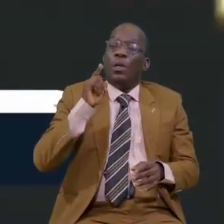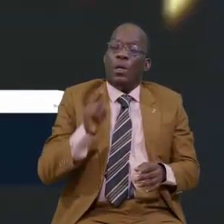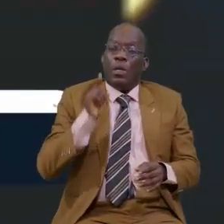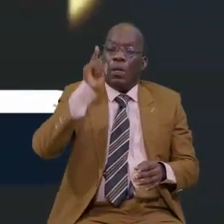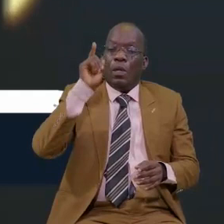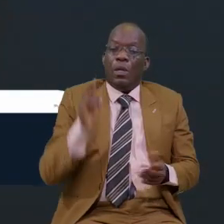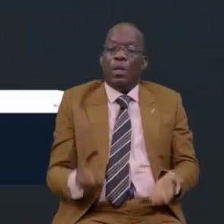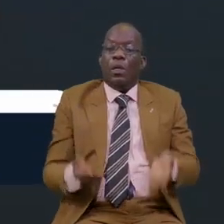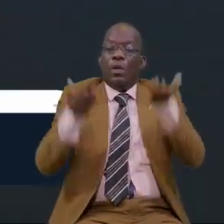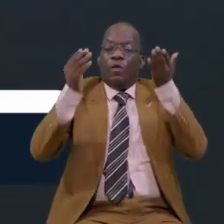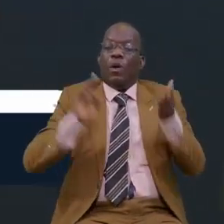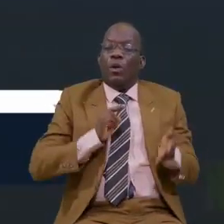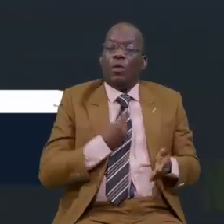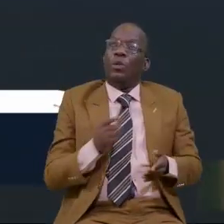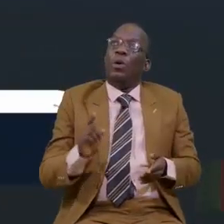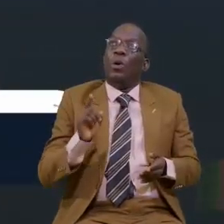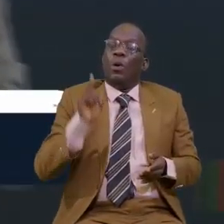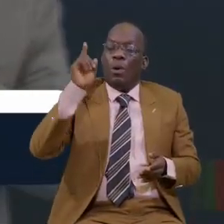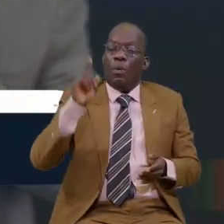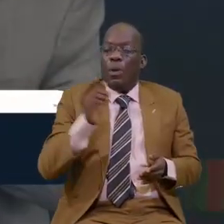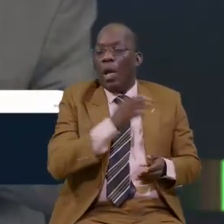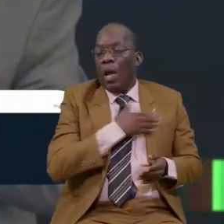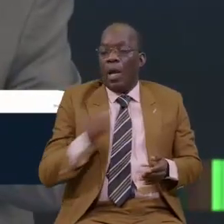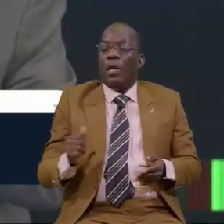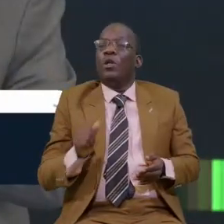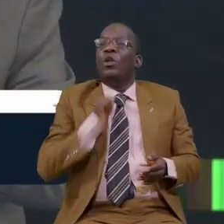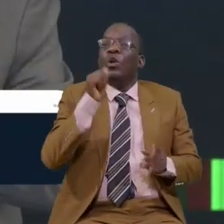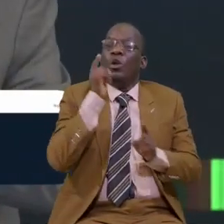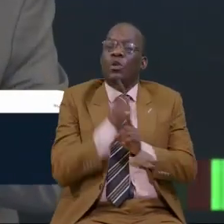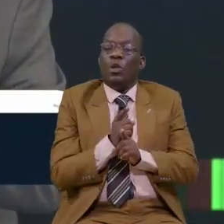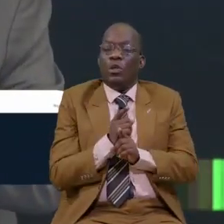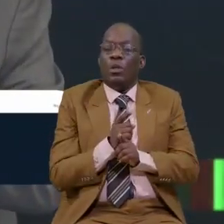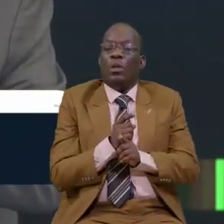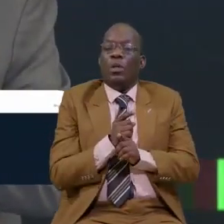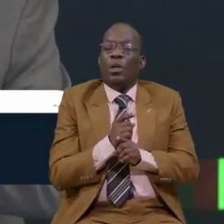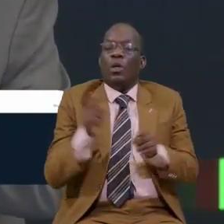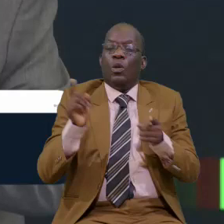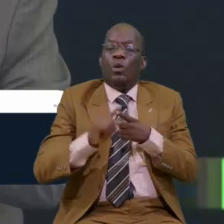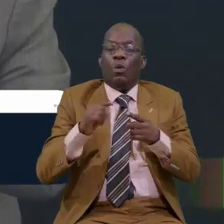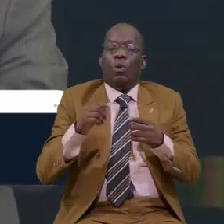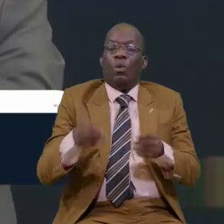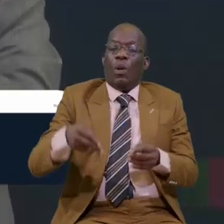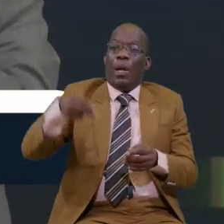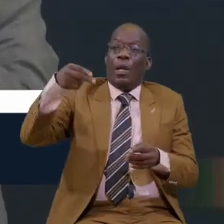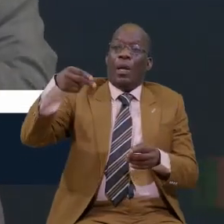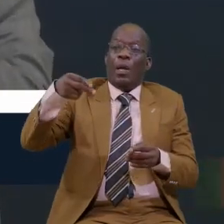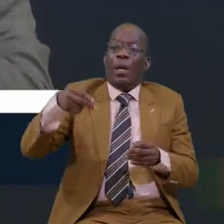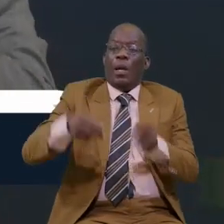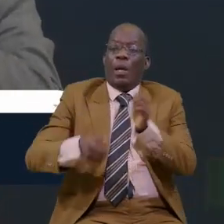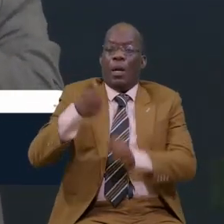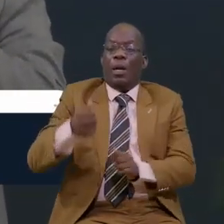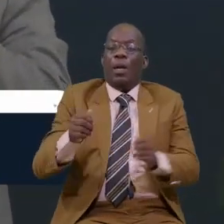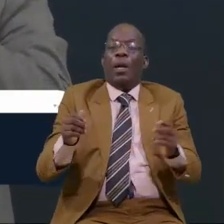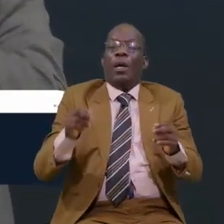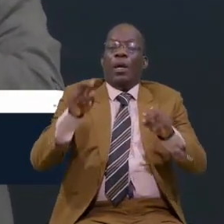us up. And then he lifts us not just to a higher seat here on earth.